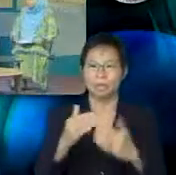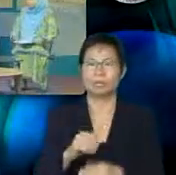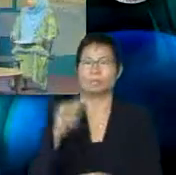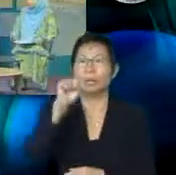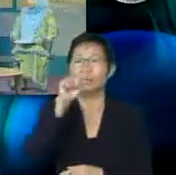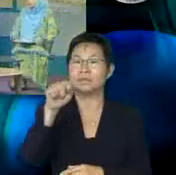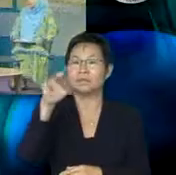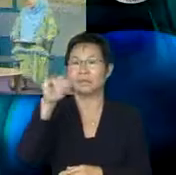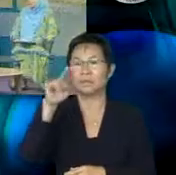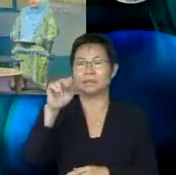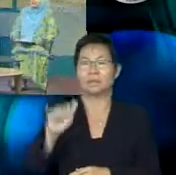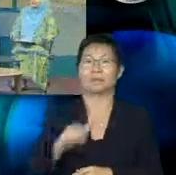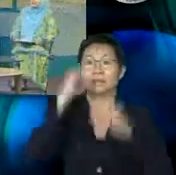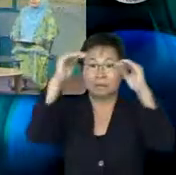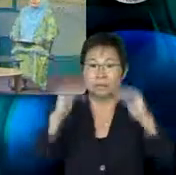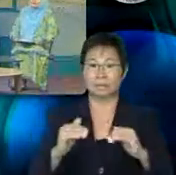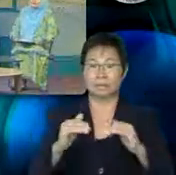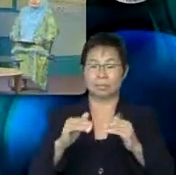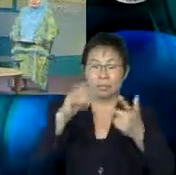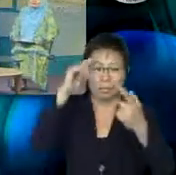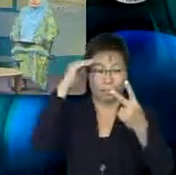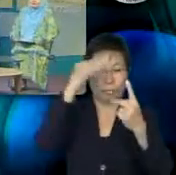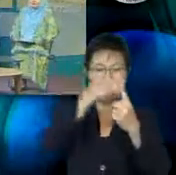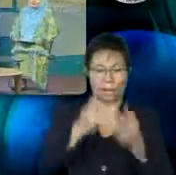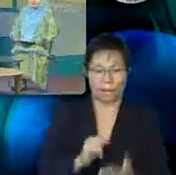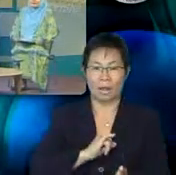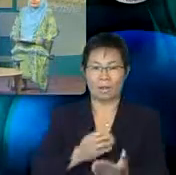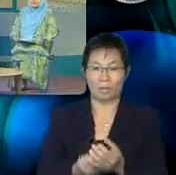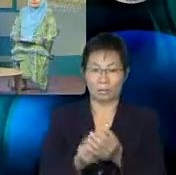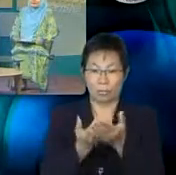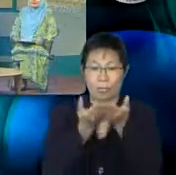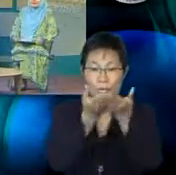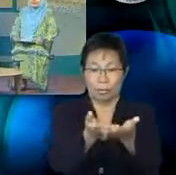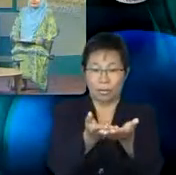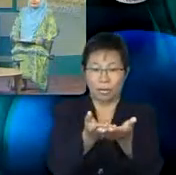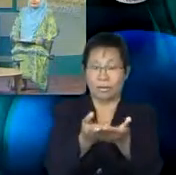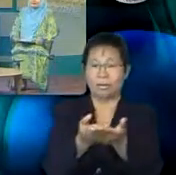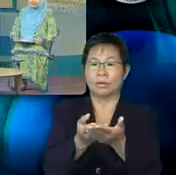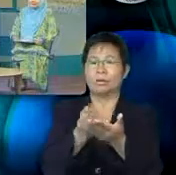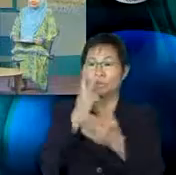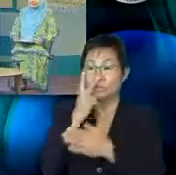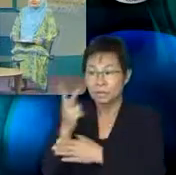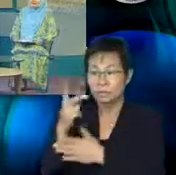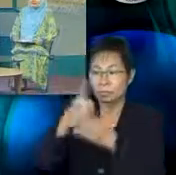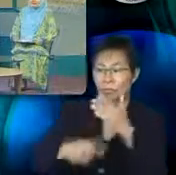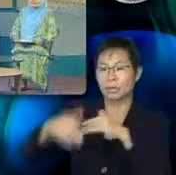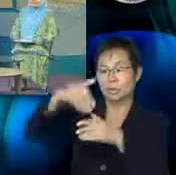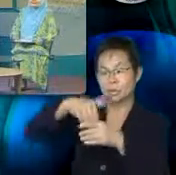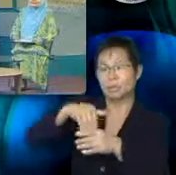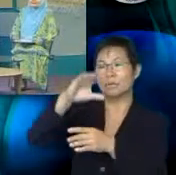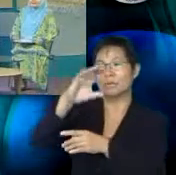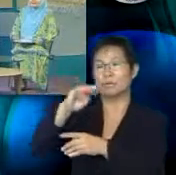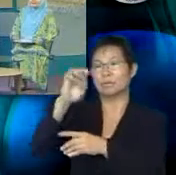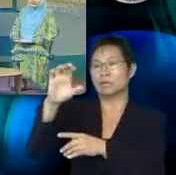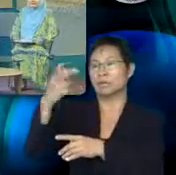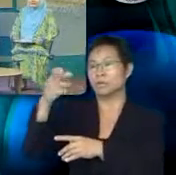Aslina. The second point I would like to raise with regard to what you have just seen in Mr. Chu's class is